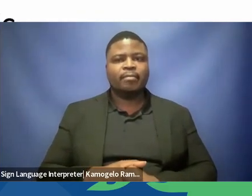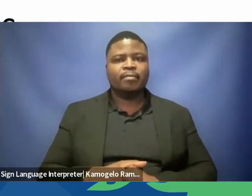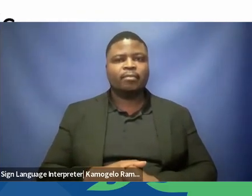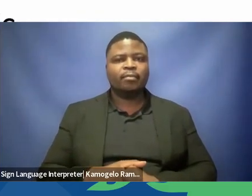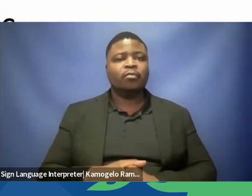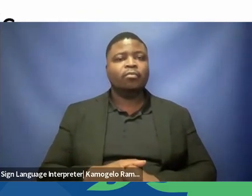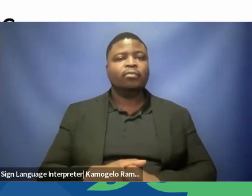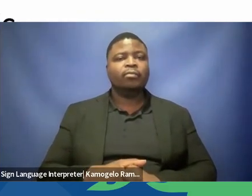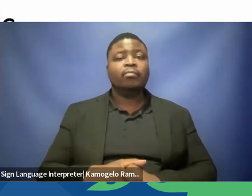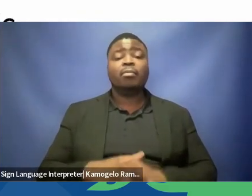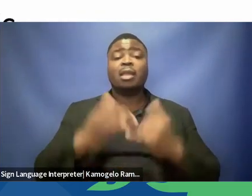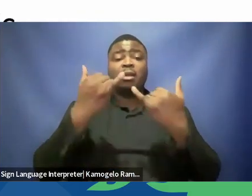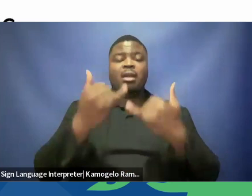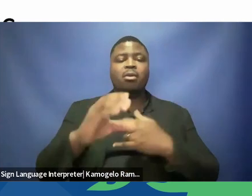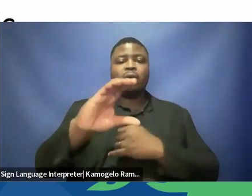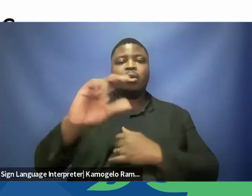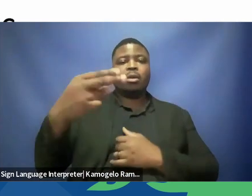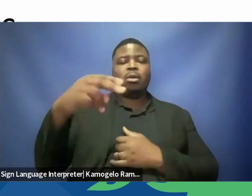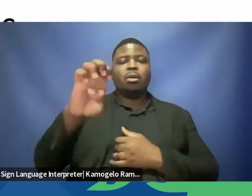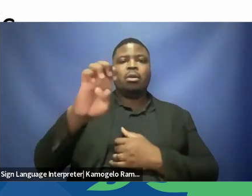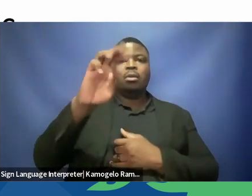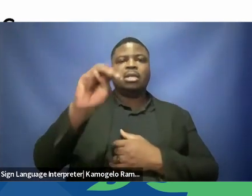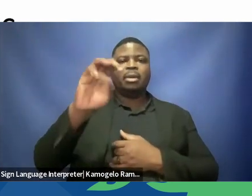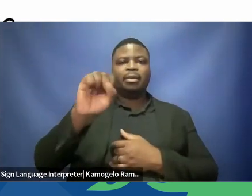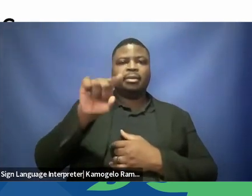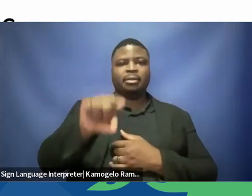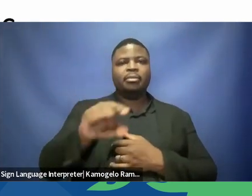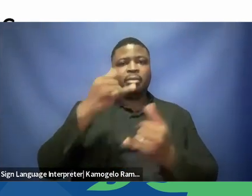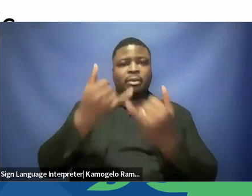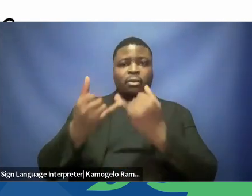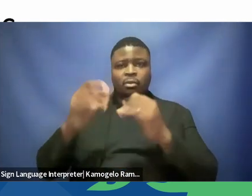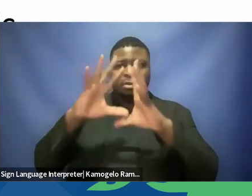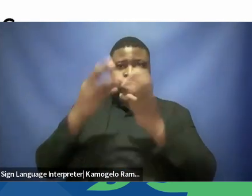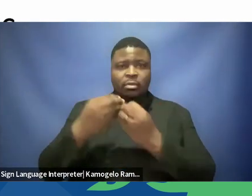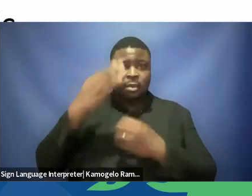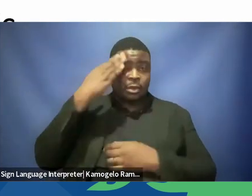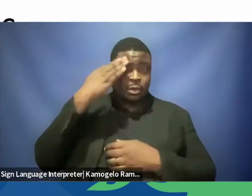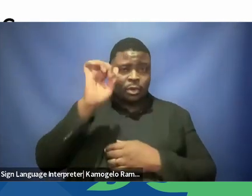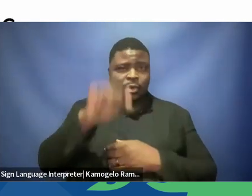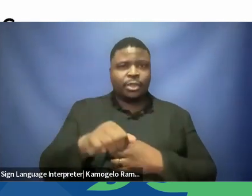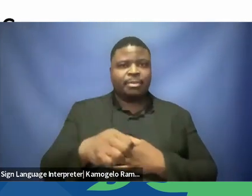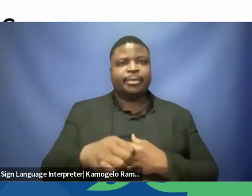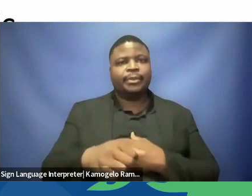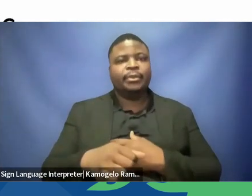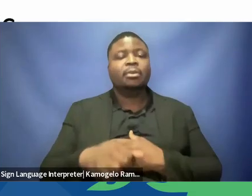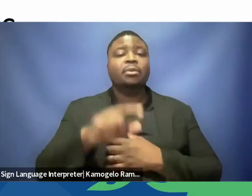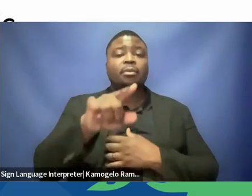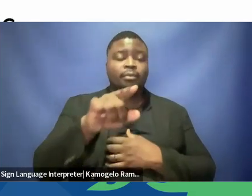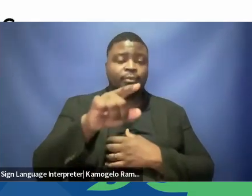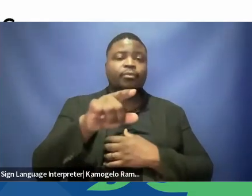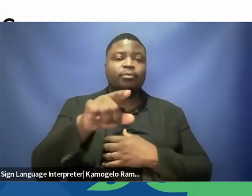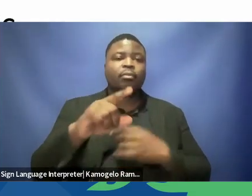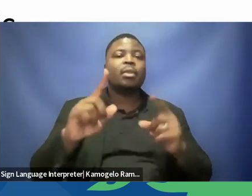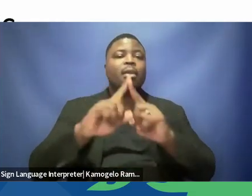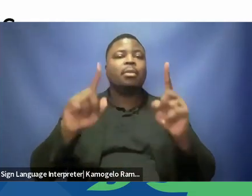So now that we know what chemsex is, and we understand that it is used in combination with other substances, and we call it polydrug use, the